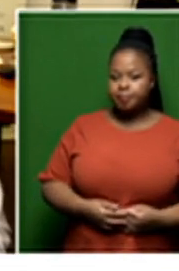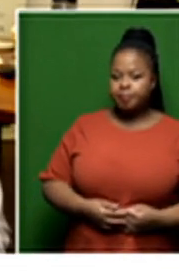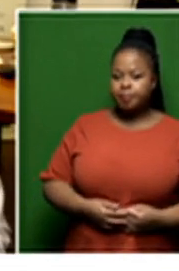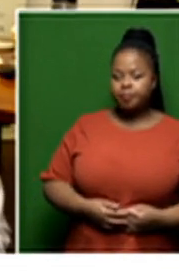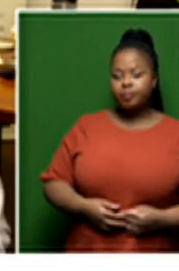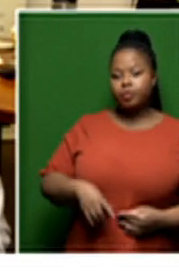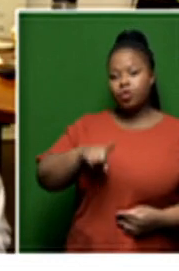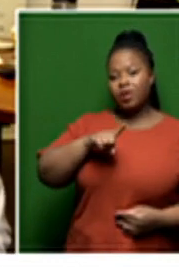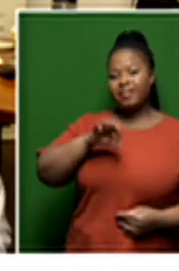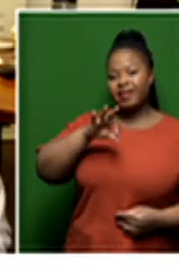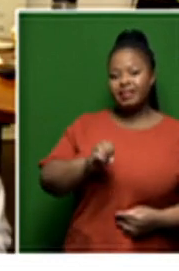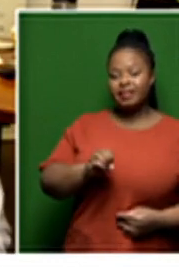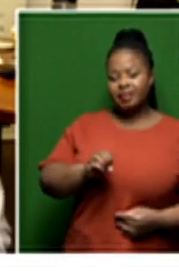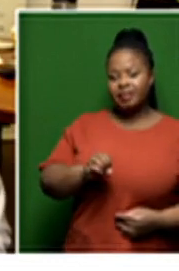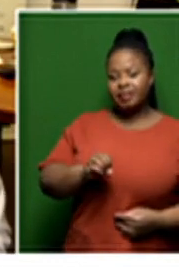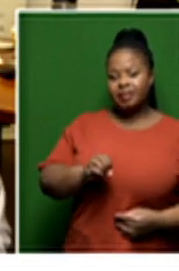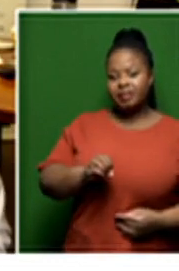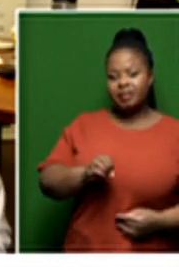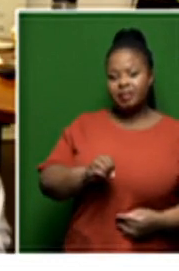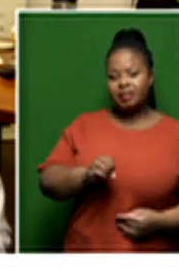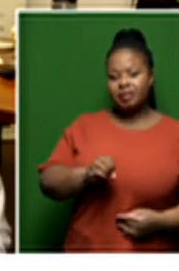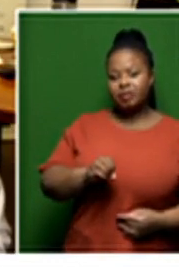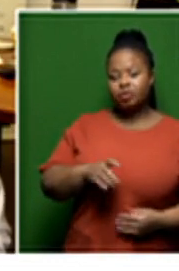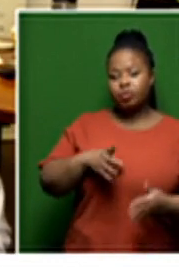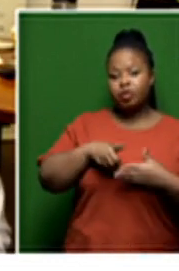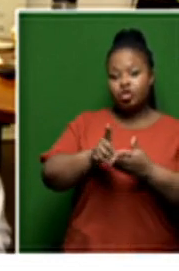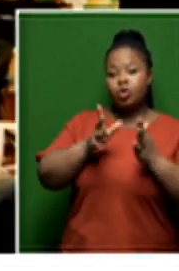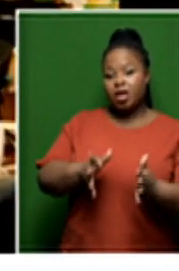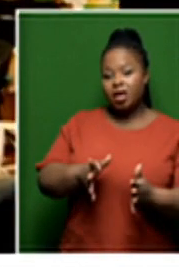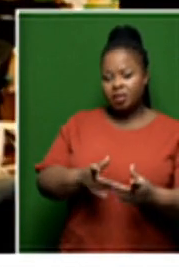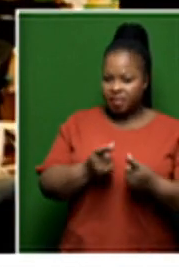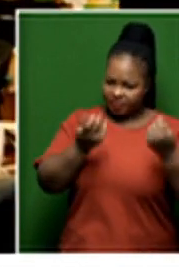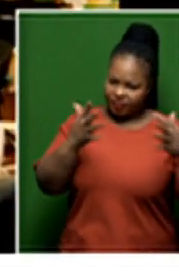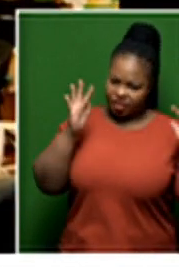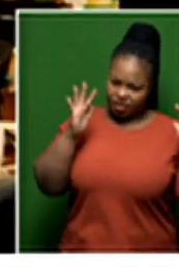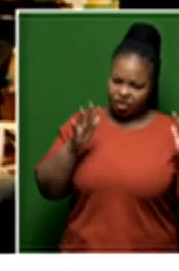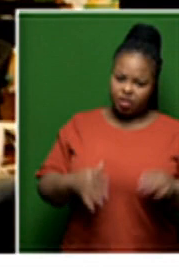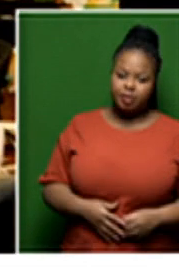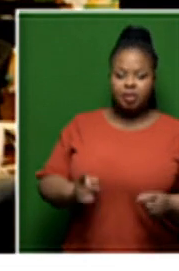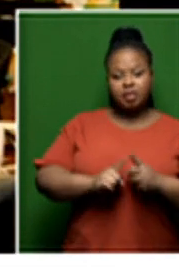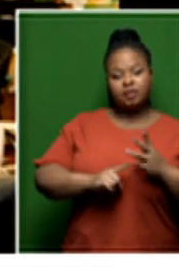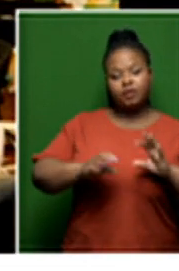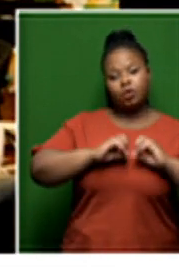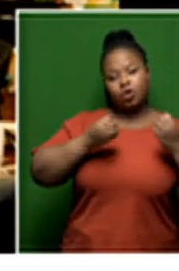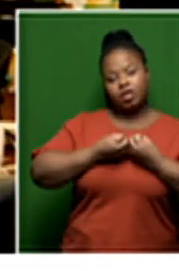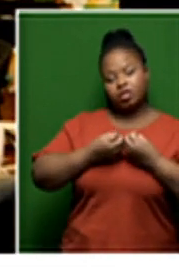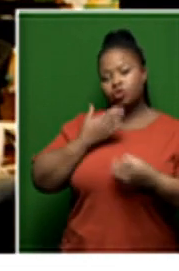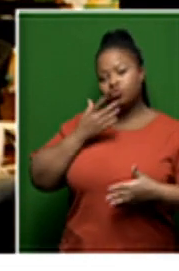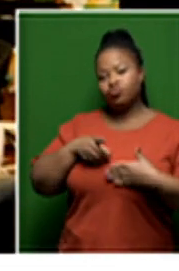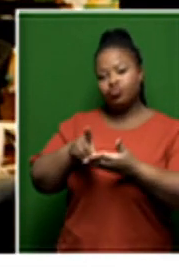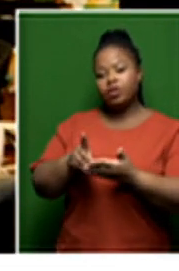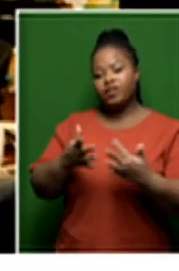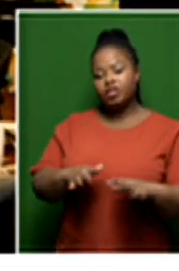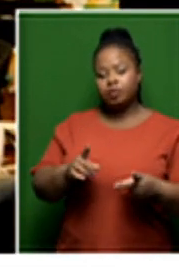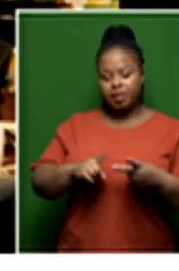There's 130 which were done by our donors. We have different organizations that have donated this, and we